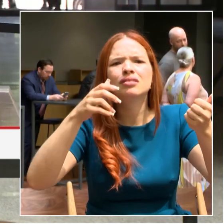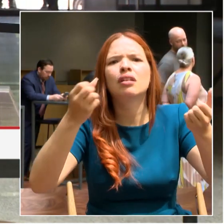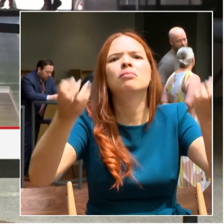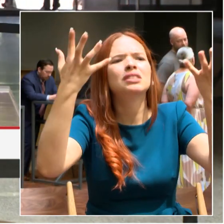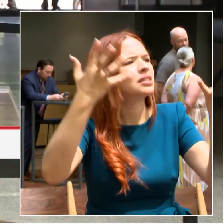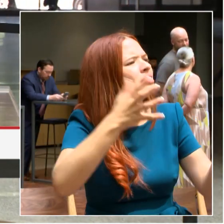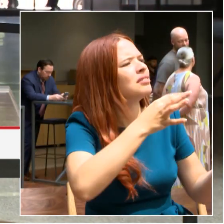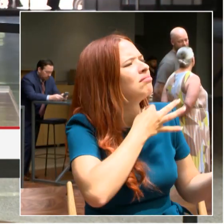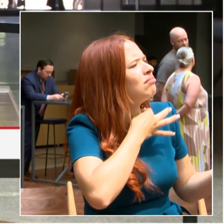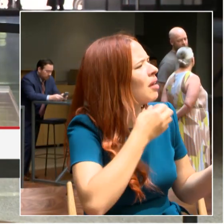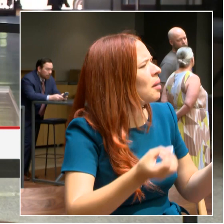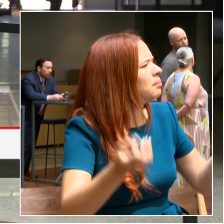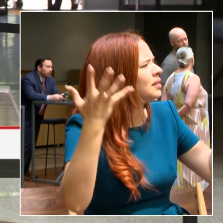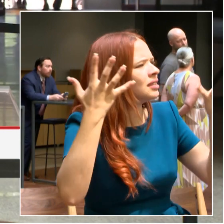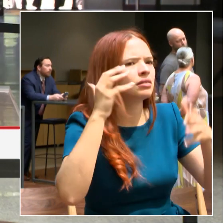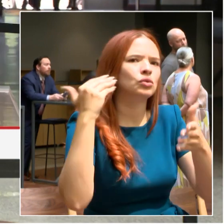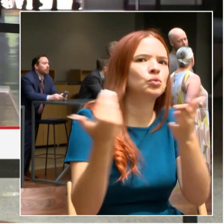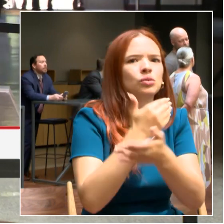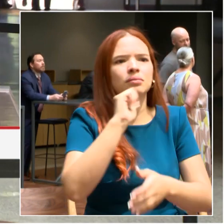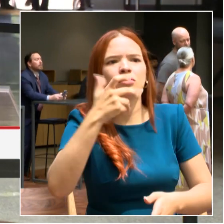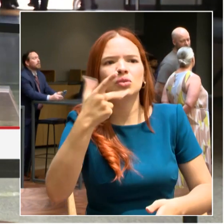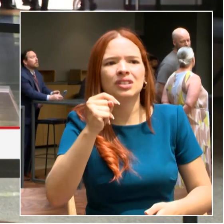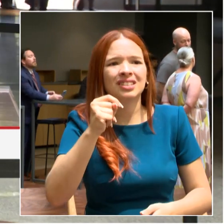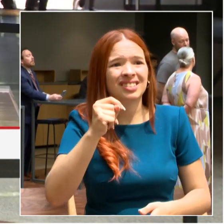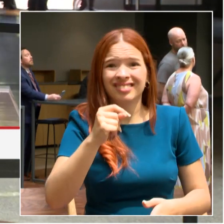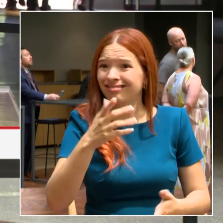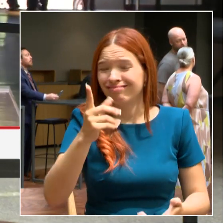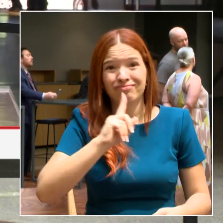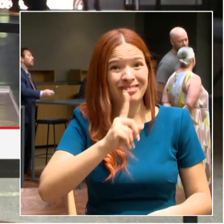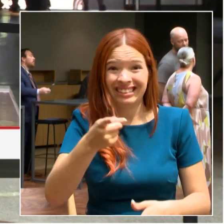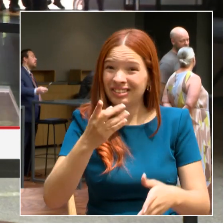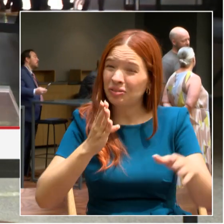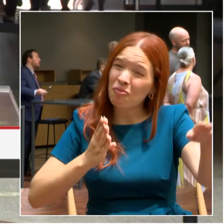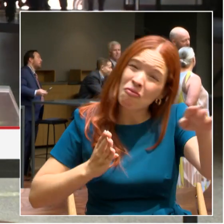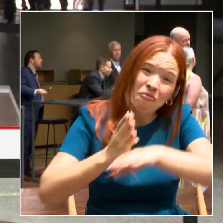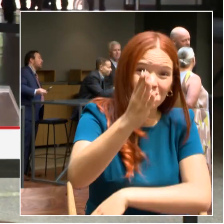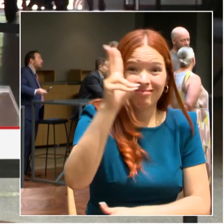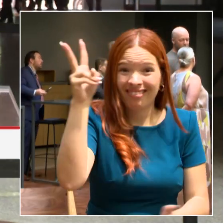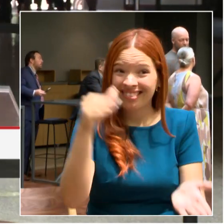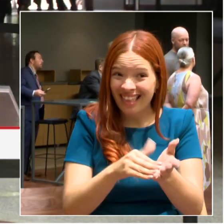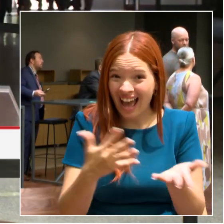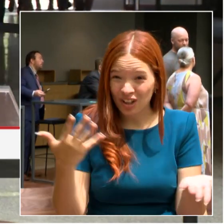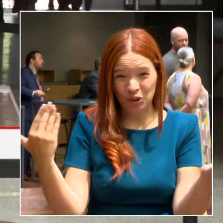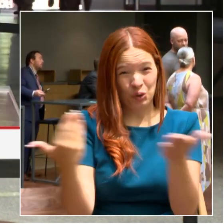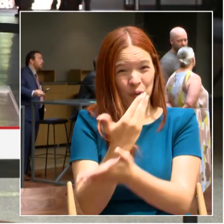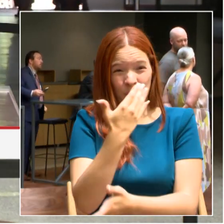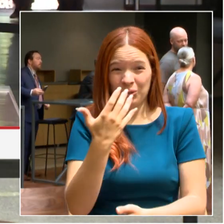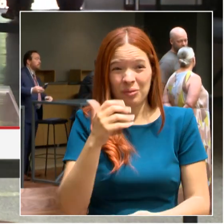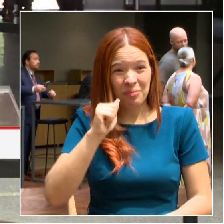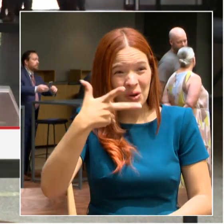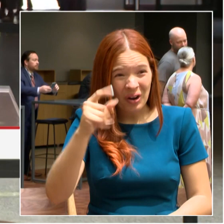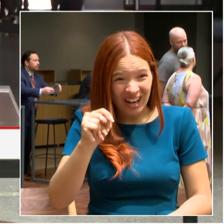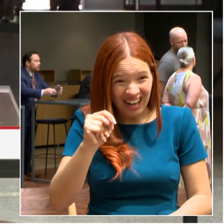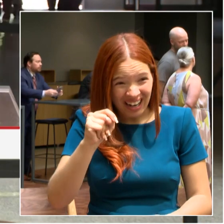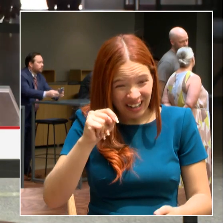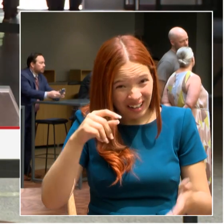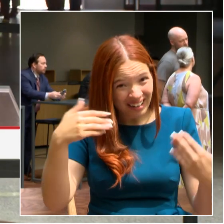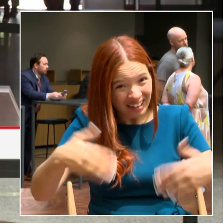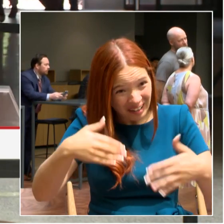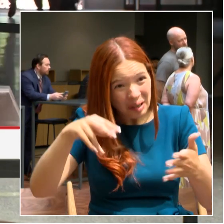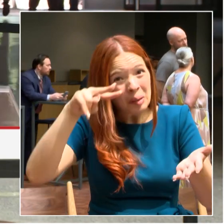Over 2,000, and that, pardon? 90% lease. People are spending less in